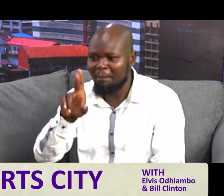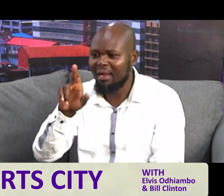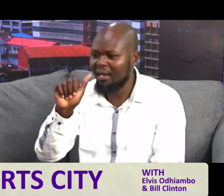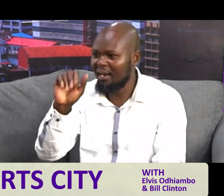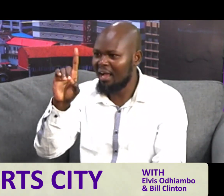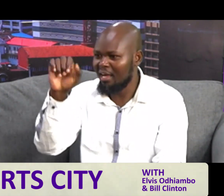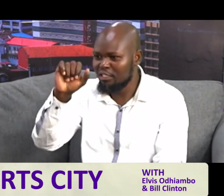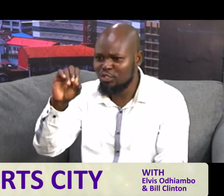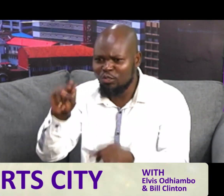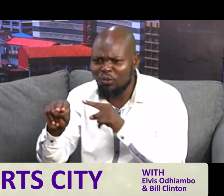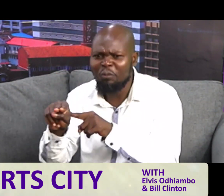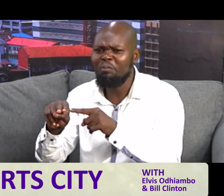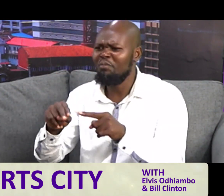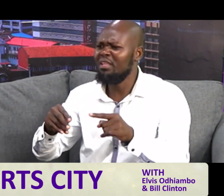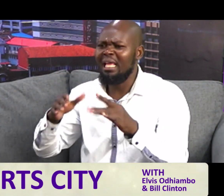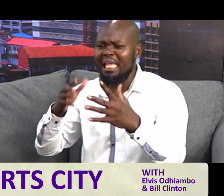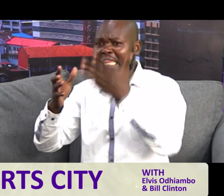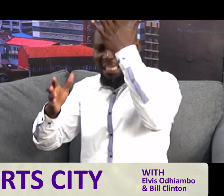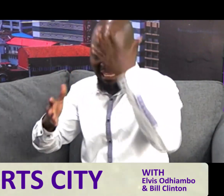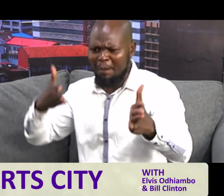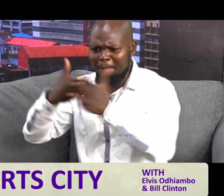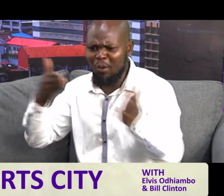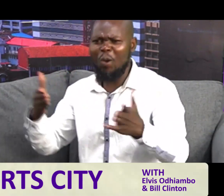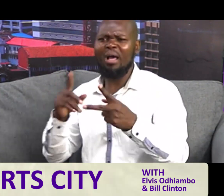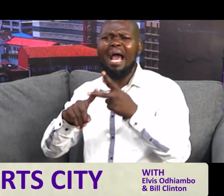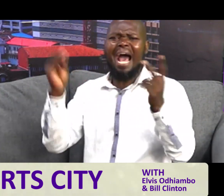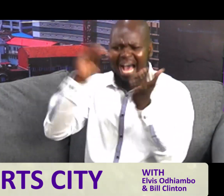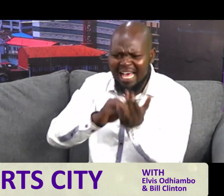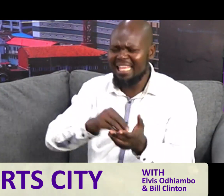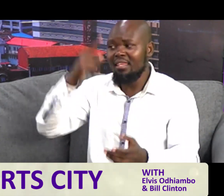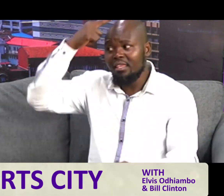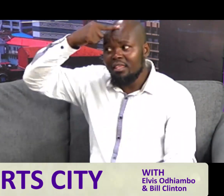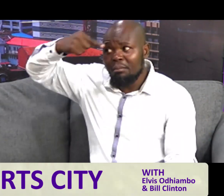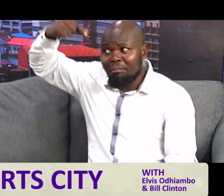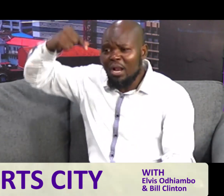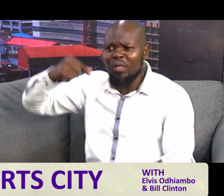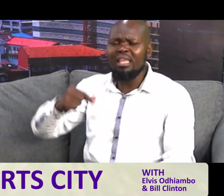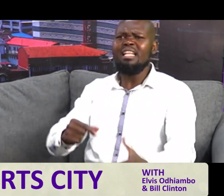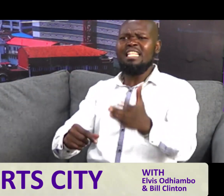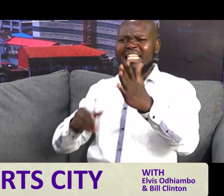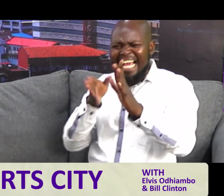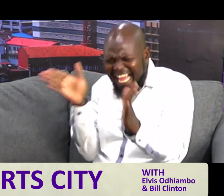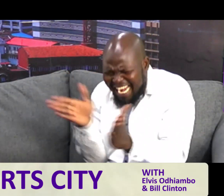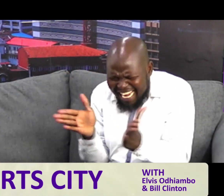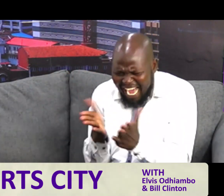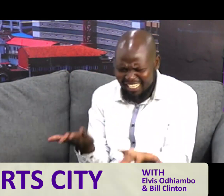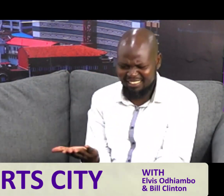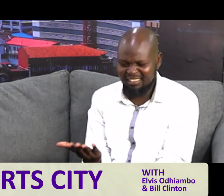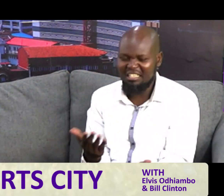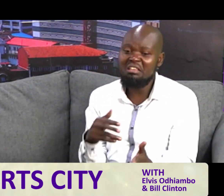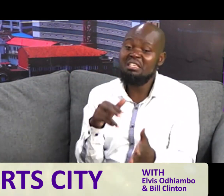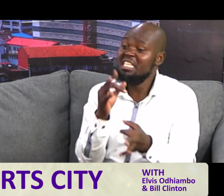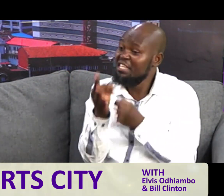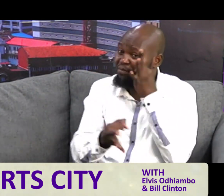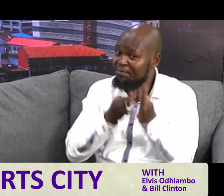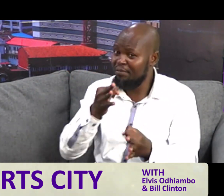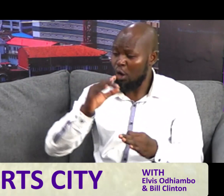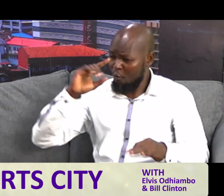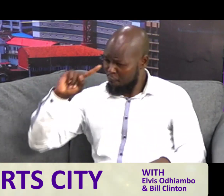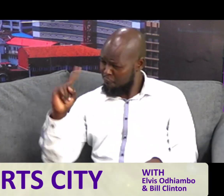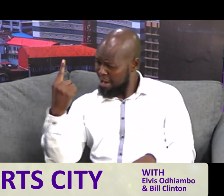happened. Because we saw that on the first half, he was seated on the bench, and when he came in, he tried all his best